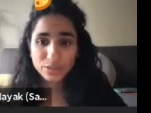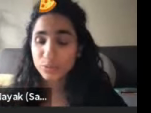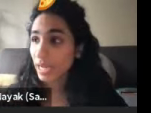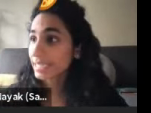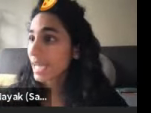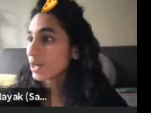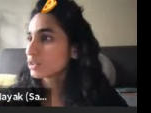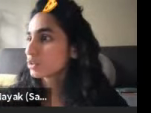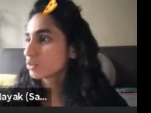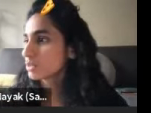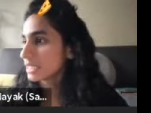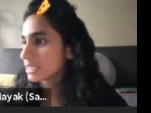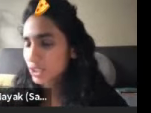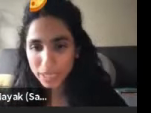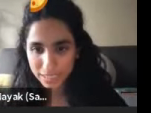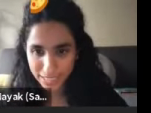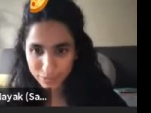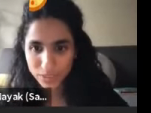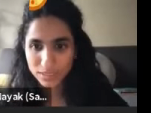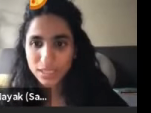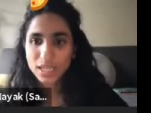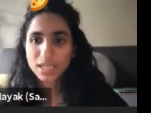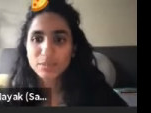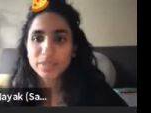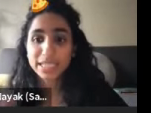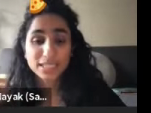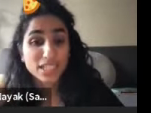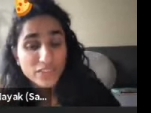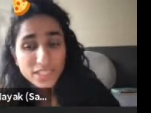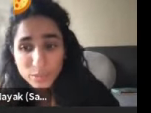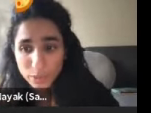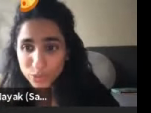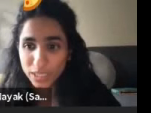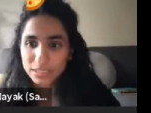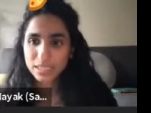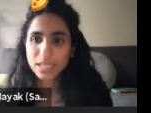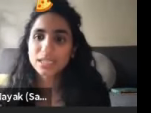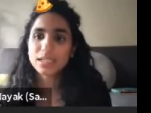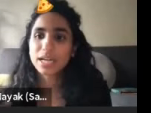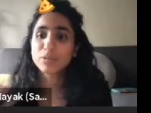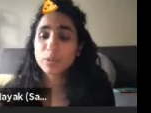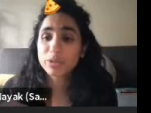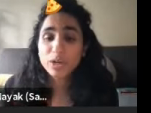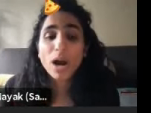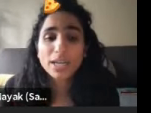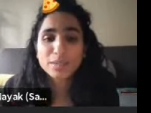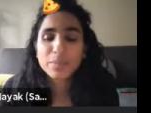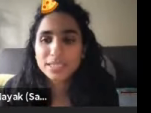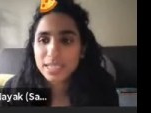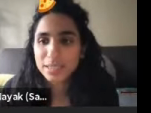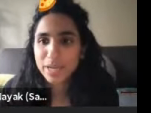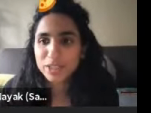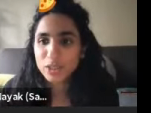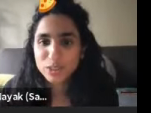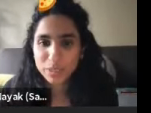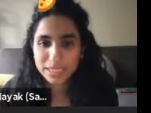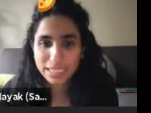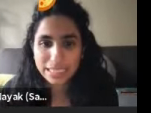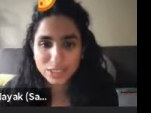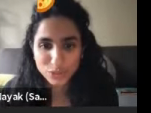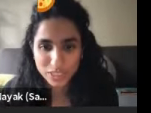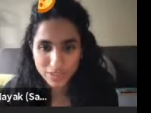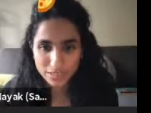eyes, right down to the atomic level, something that is invisible to us and where we require amazing